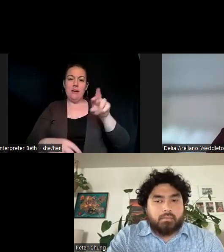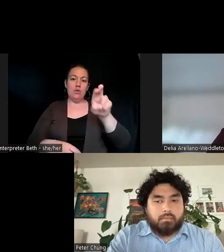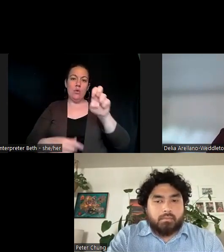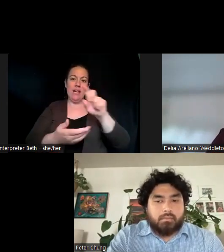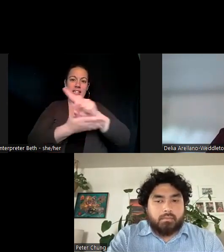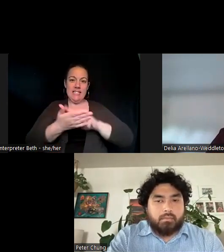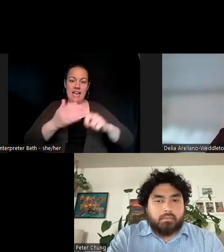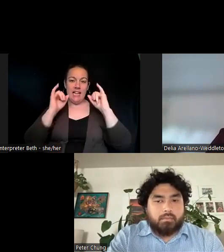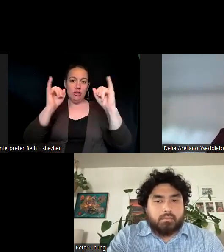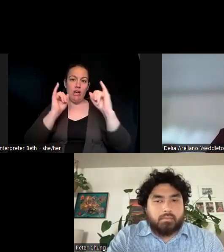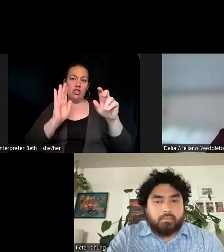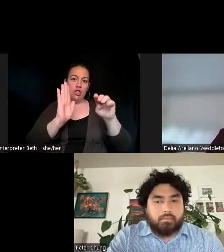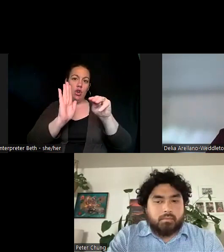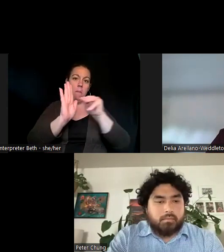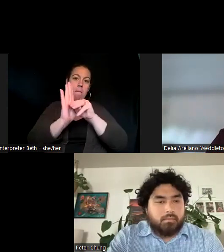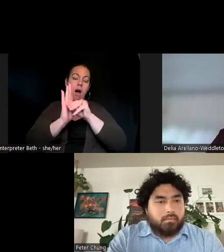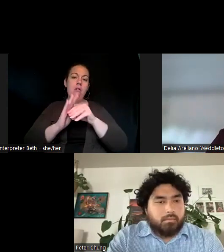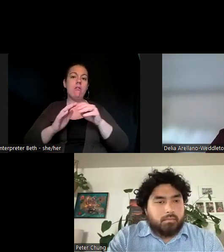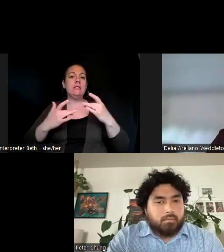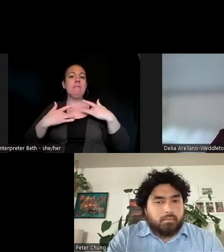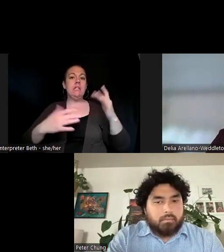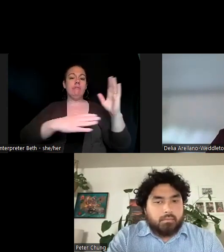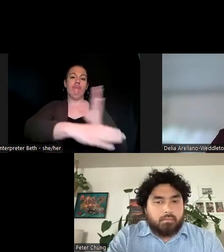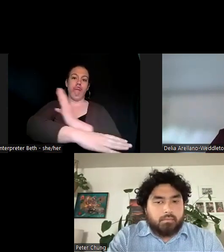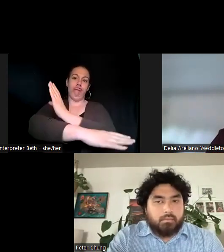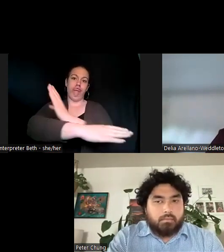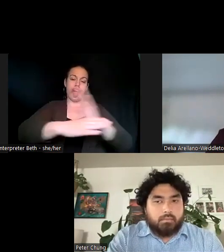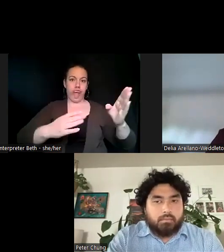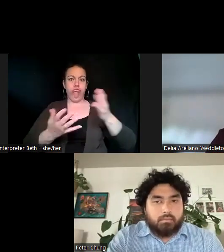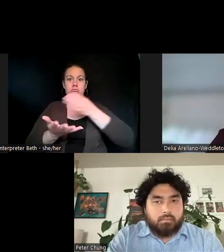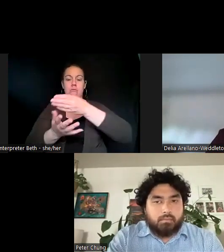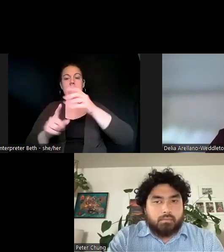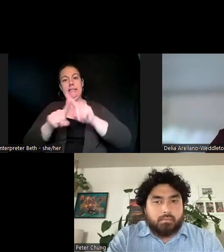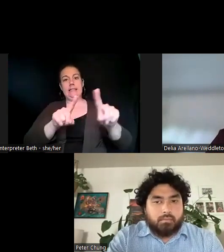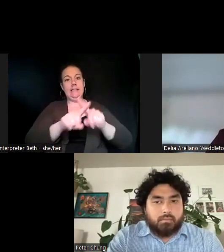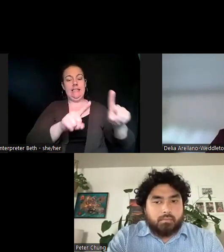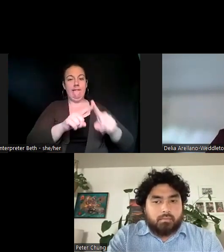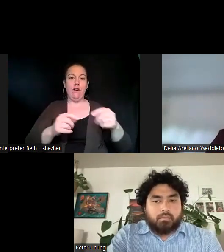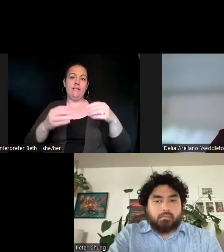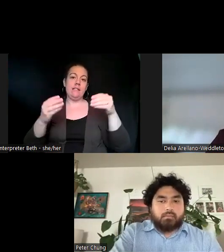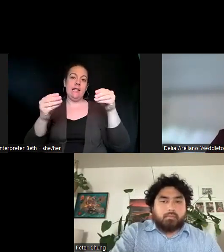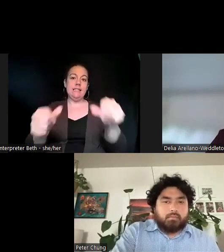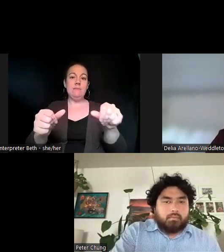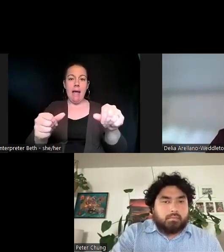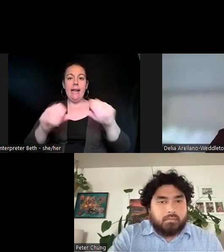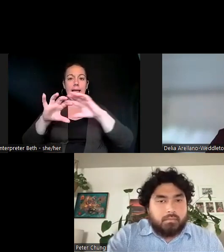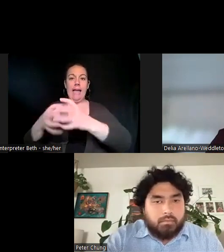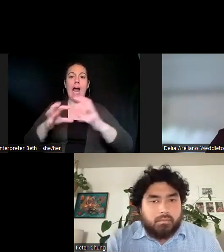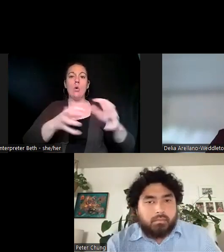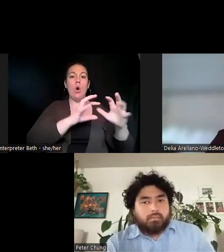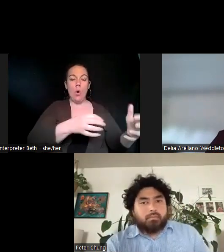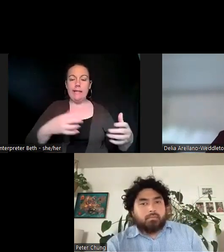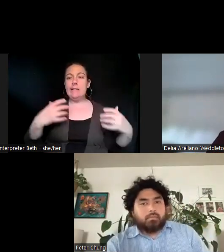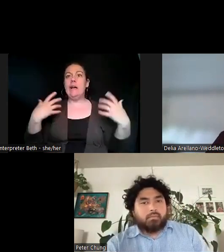span a lot of different spending categories and how they would be reporting. Like that could be focused on potentially how